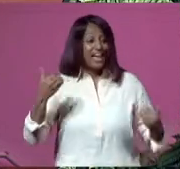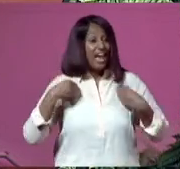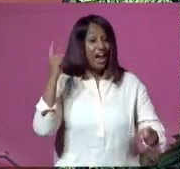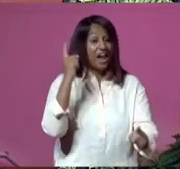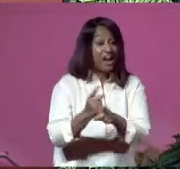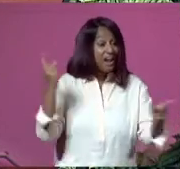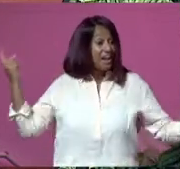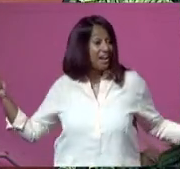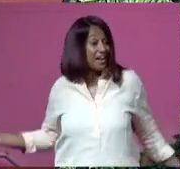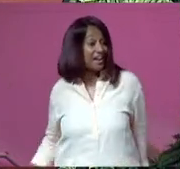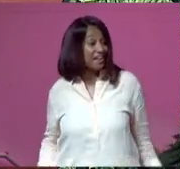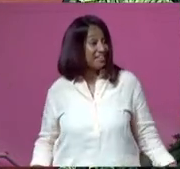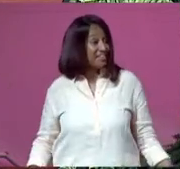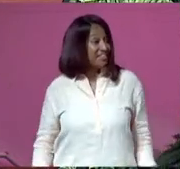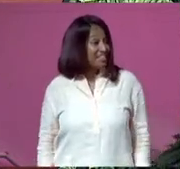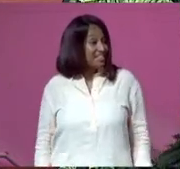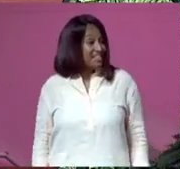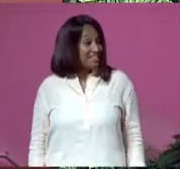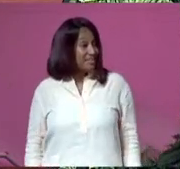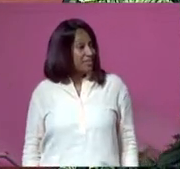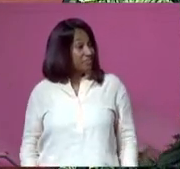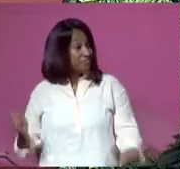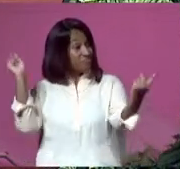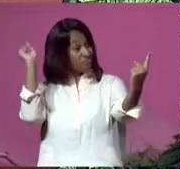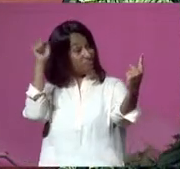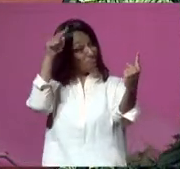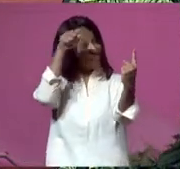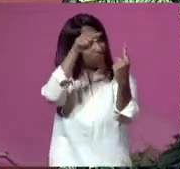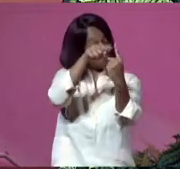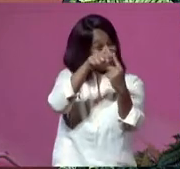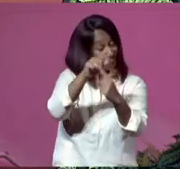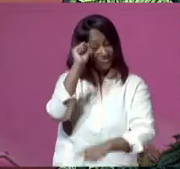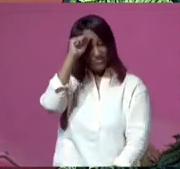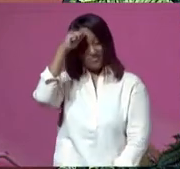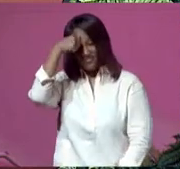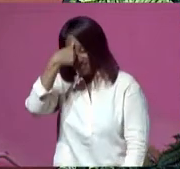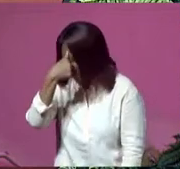be assigned, anointed, and arrogant.